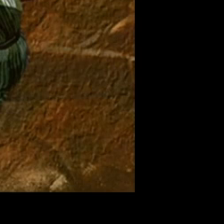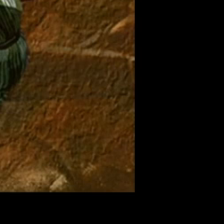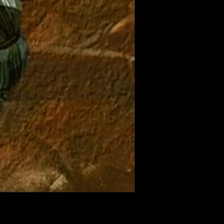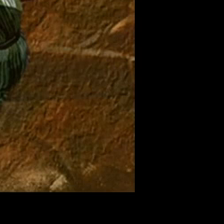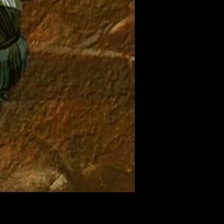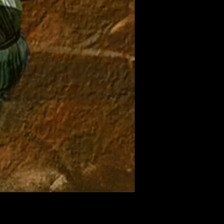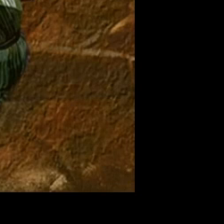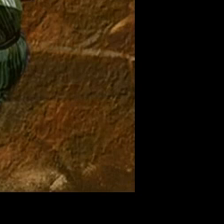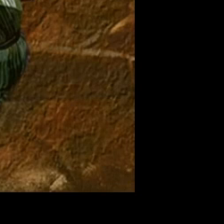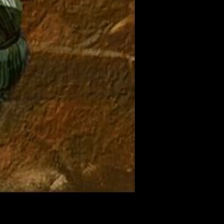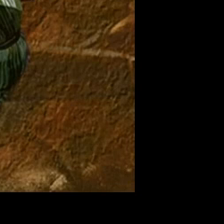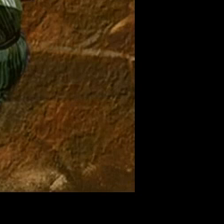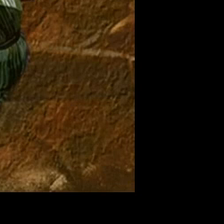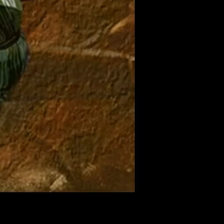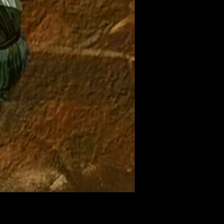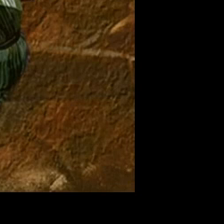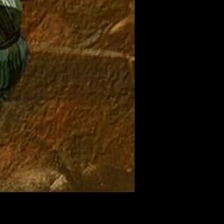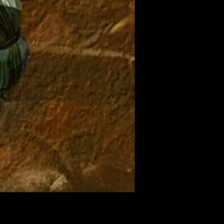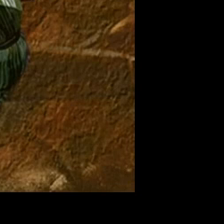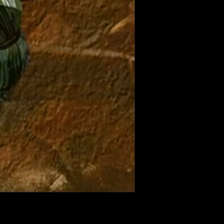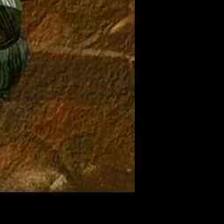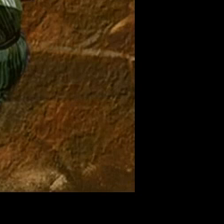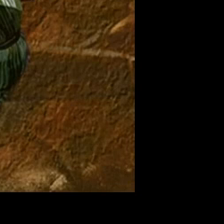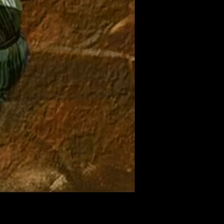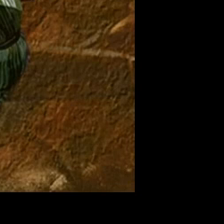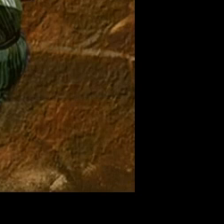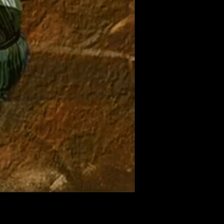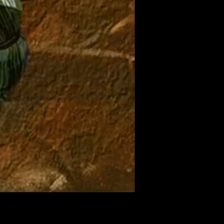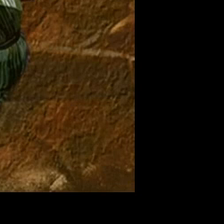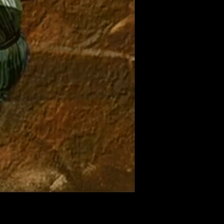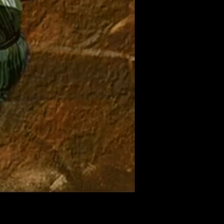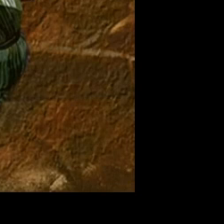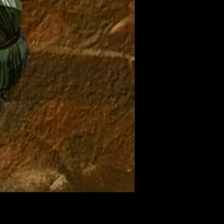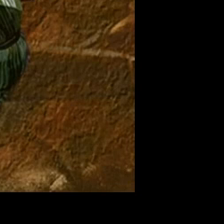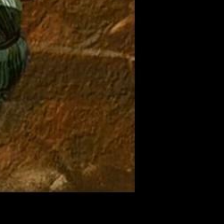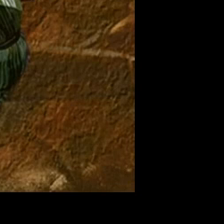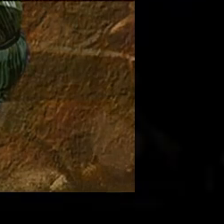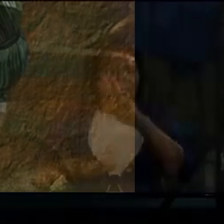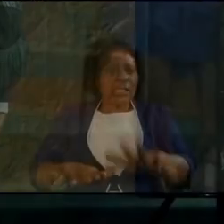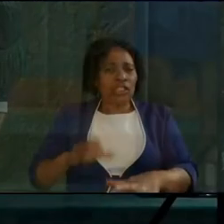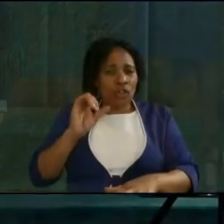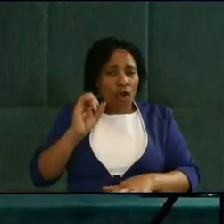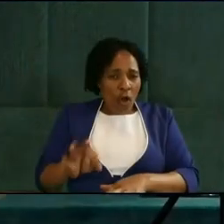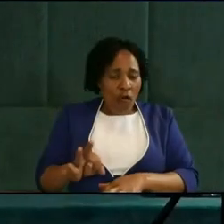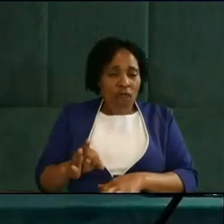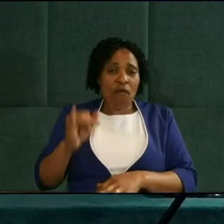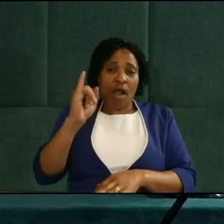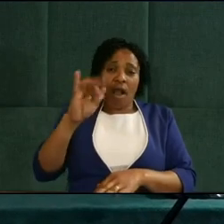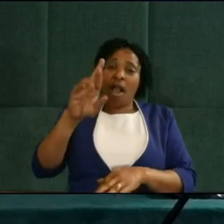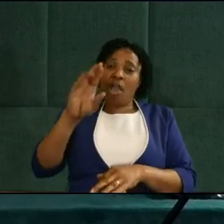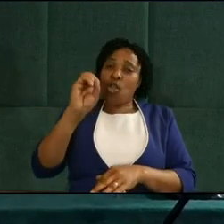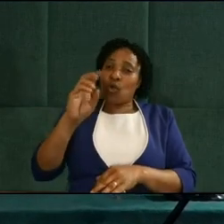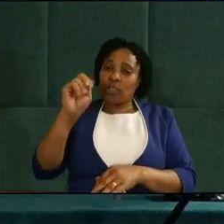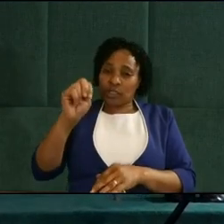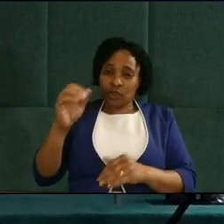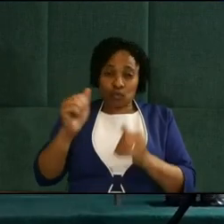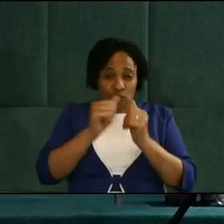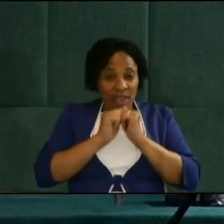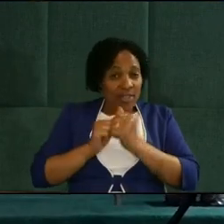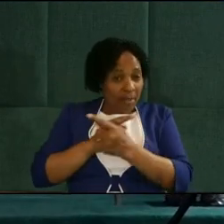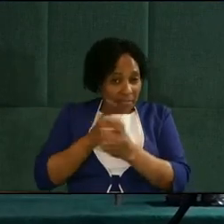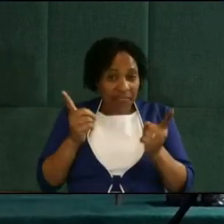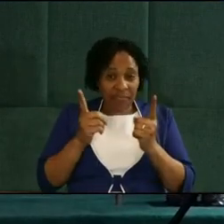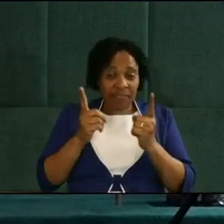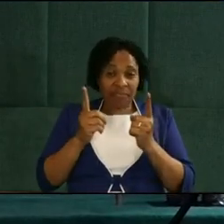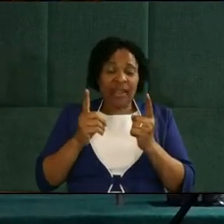the first time, we are now in the legs of iron. Is the church with me? Yes, let me say that one more time. When Christ came